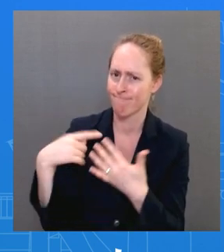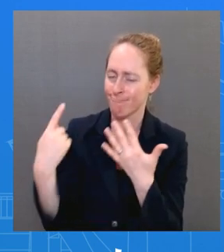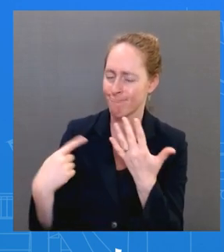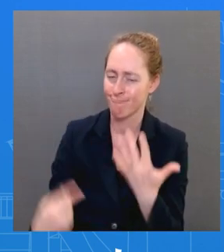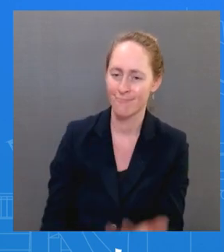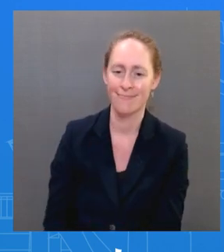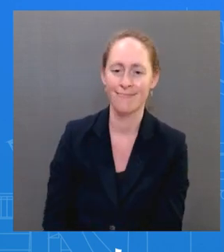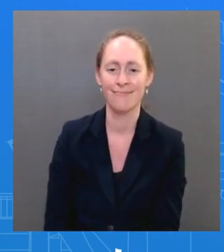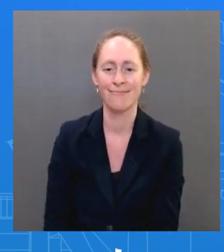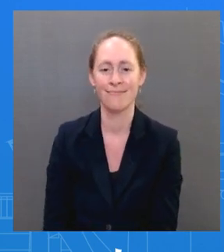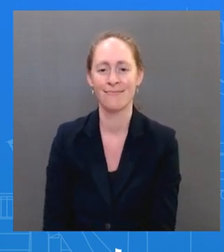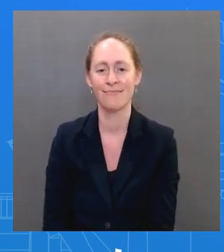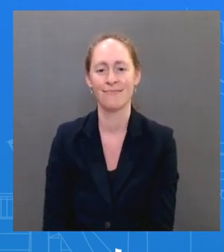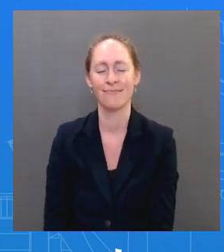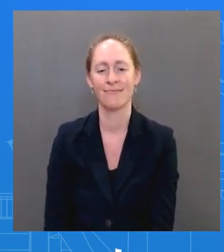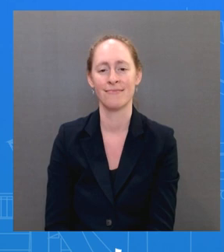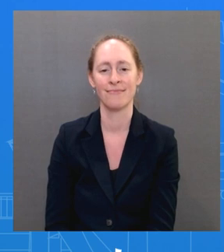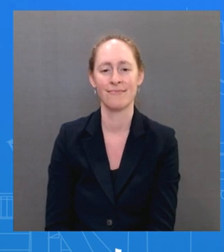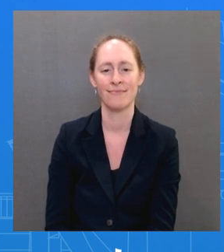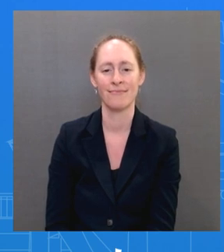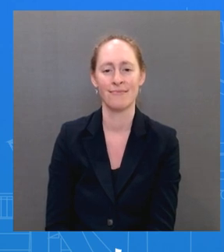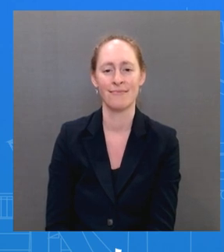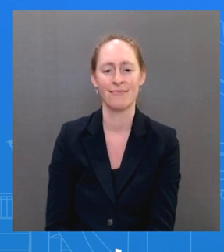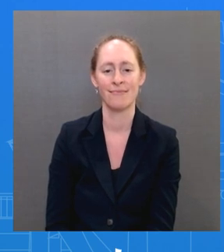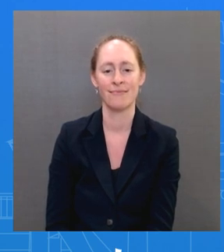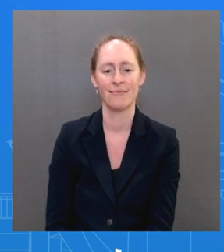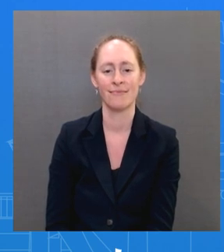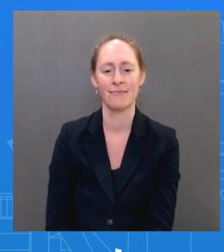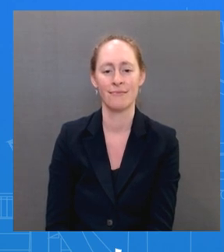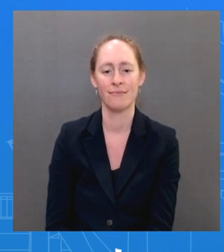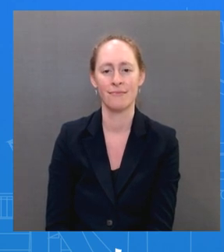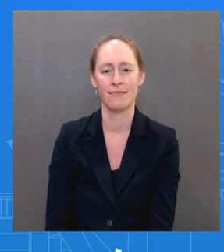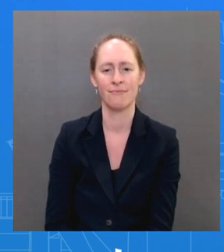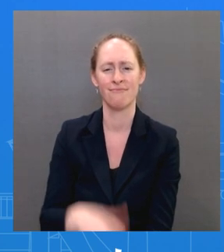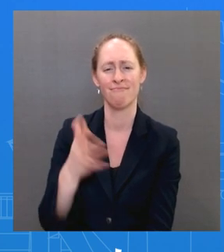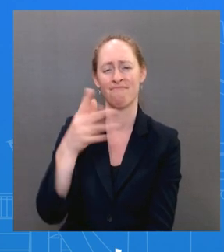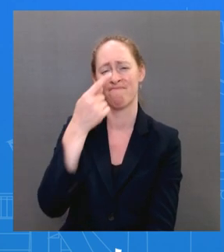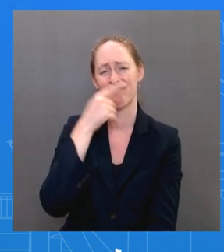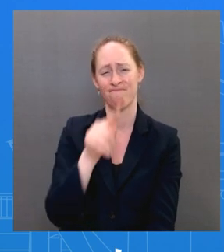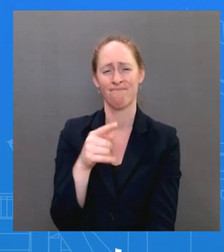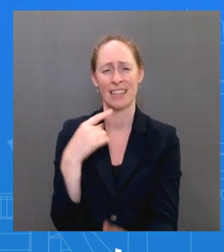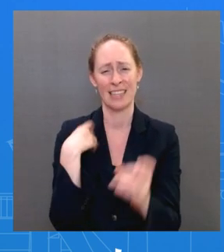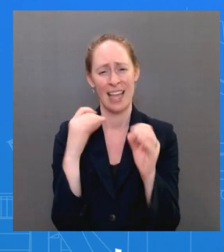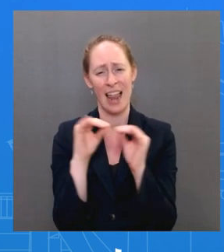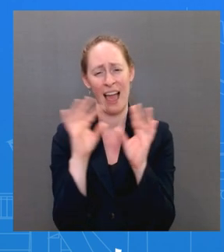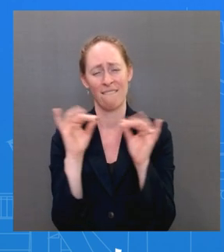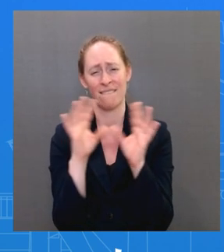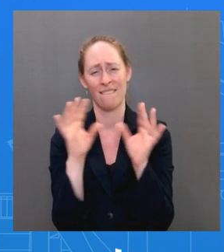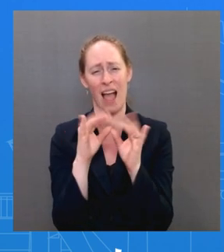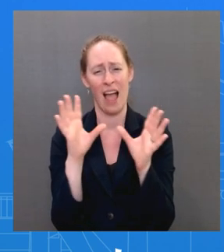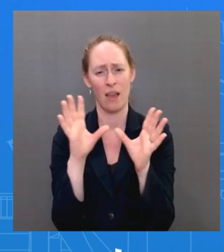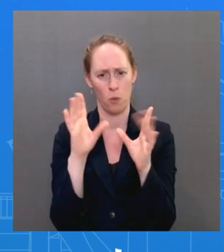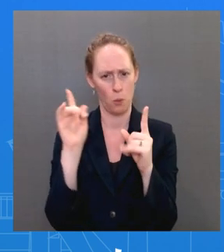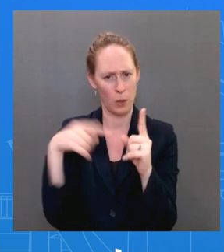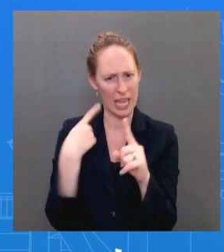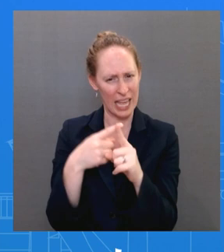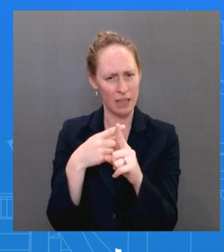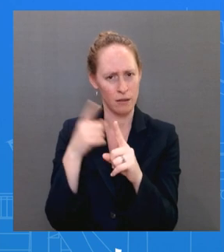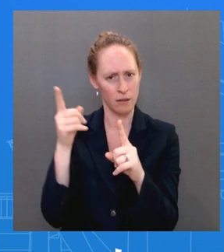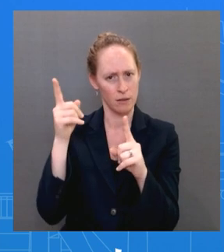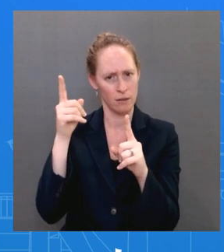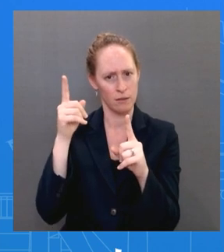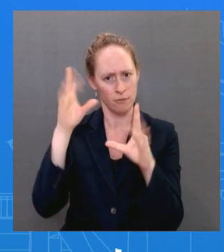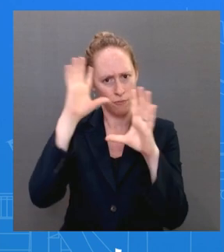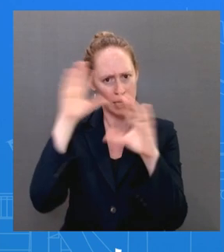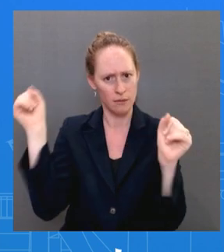we just clarify for the record the timeline of the president's illness? Dr. O'Connor's letter, the first letter yesterday, said that symptoms, or at